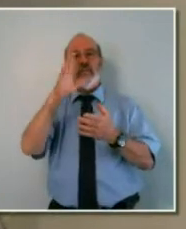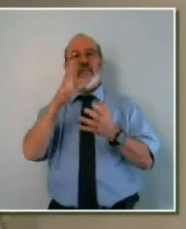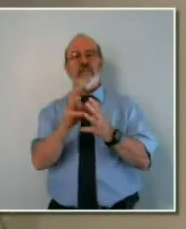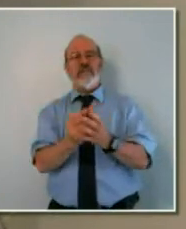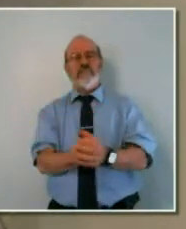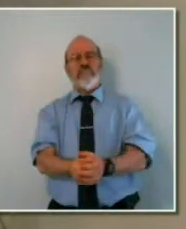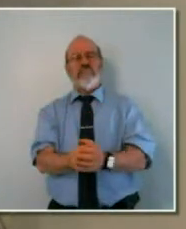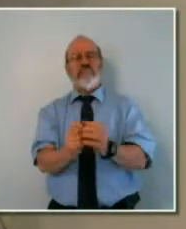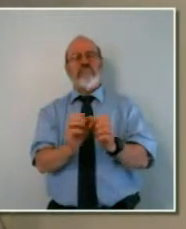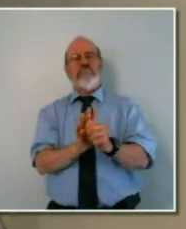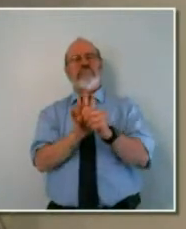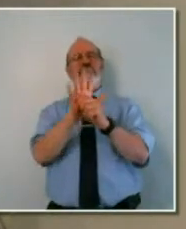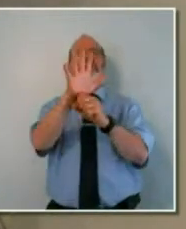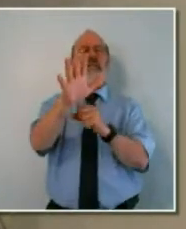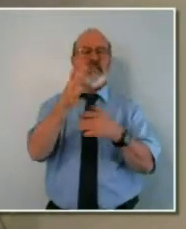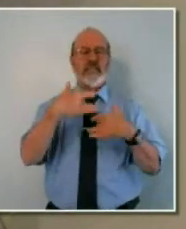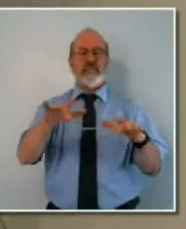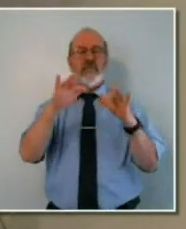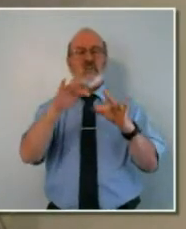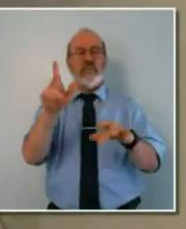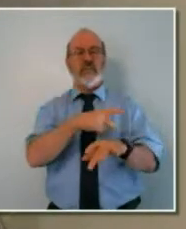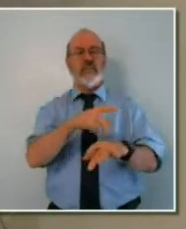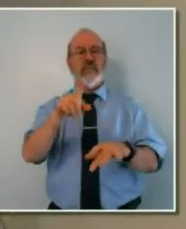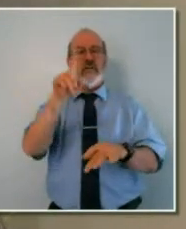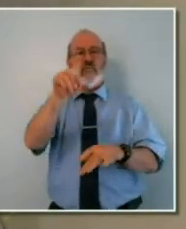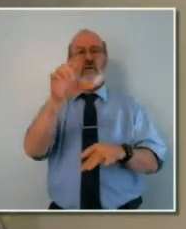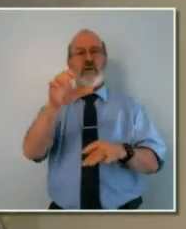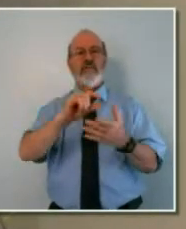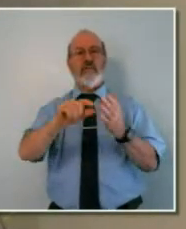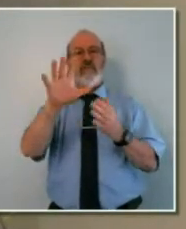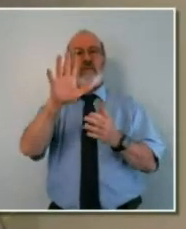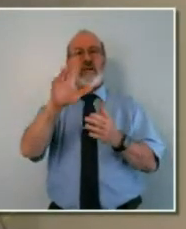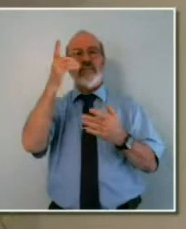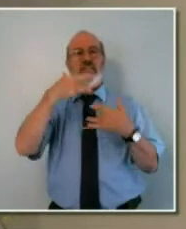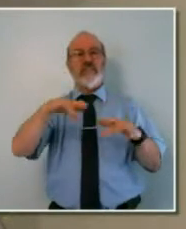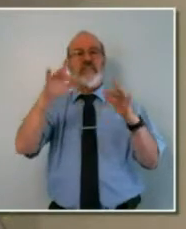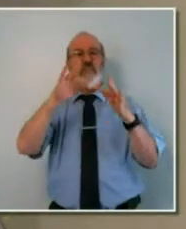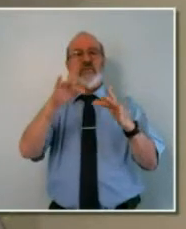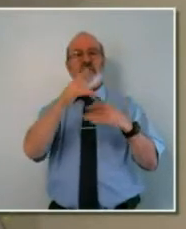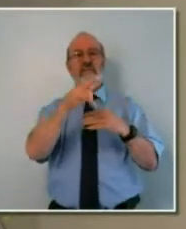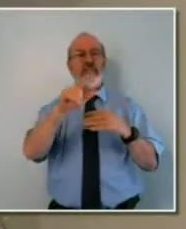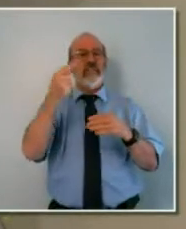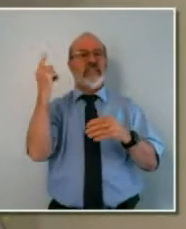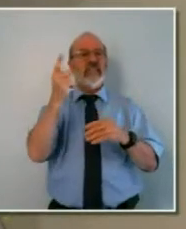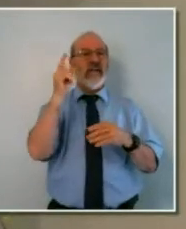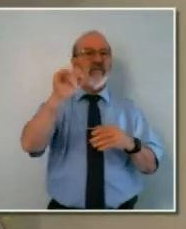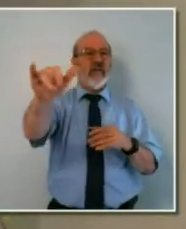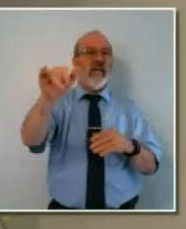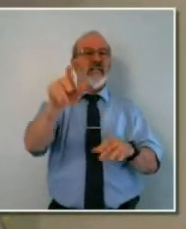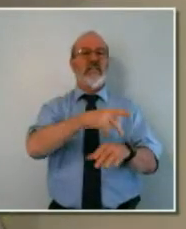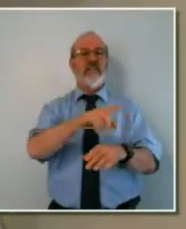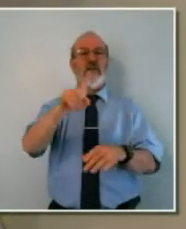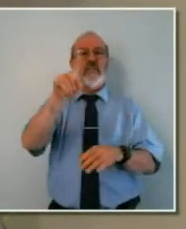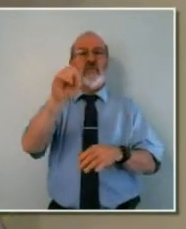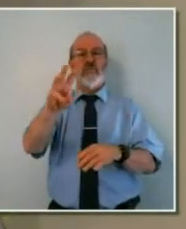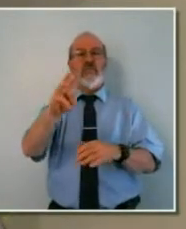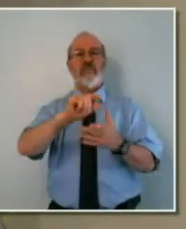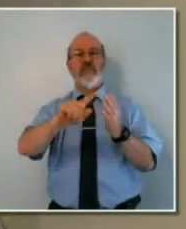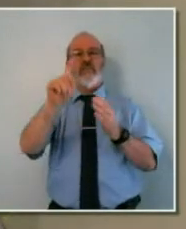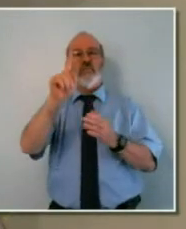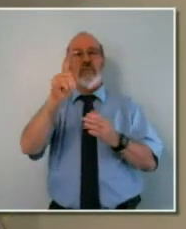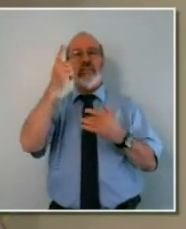in mercy. In Psalm 100 and verse 5, his mercy is everlasting. In Psalm 106 and verse 1, his